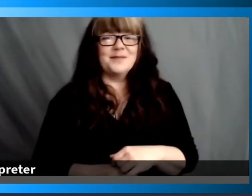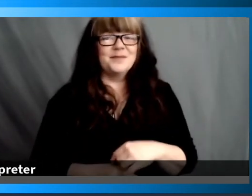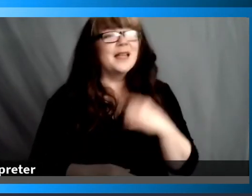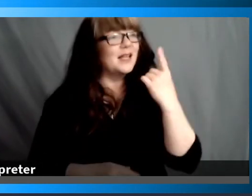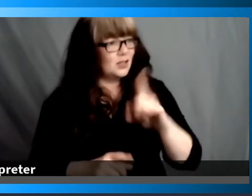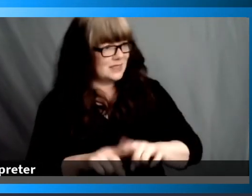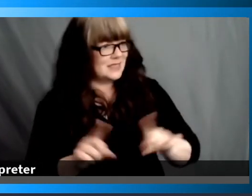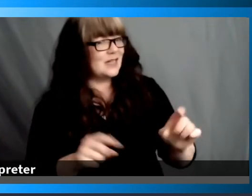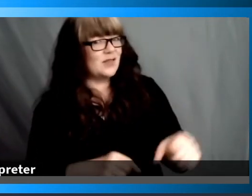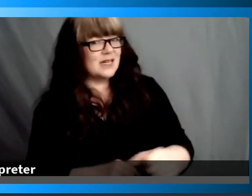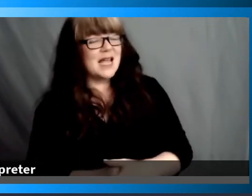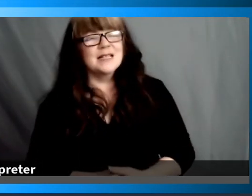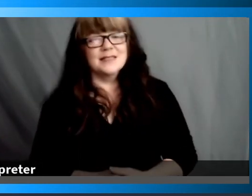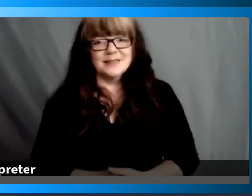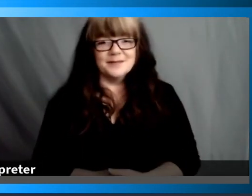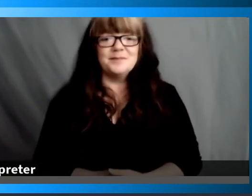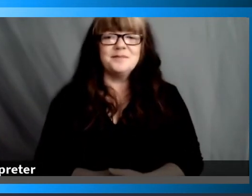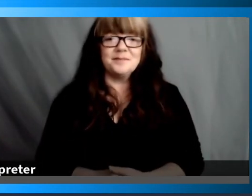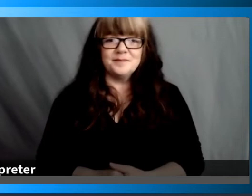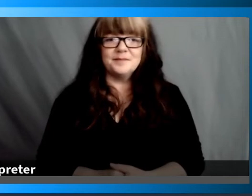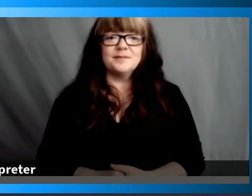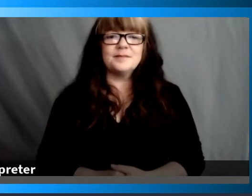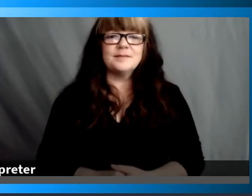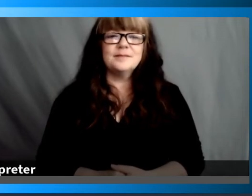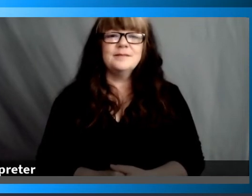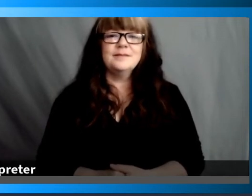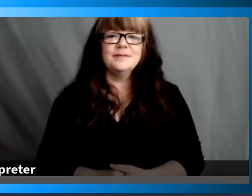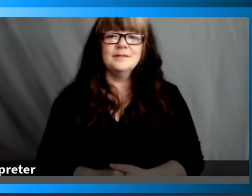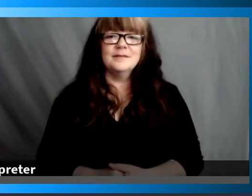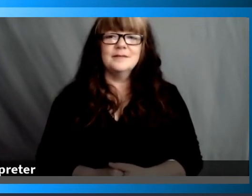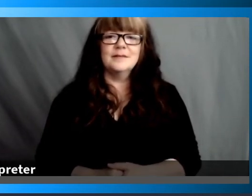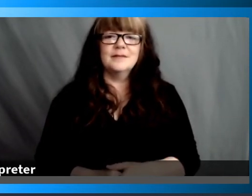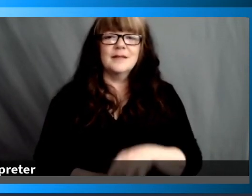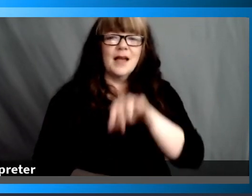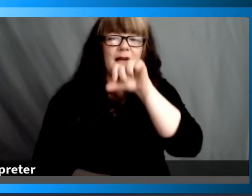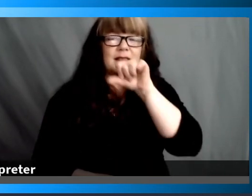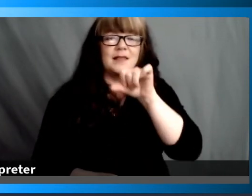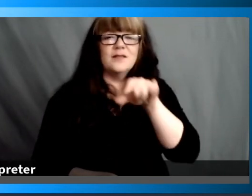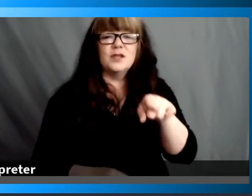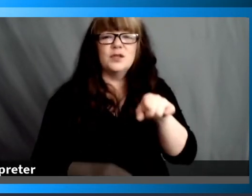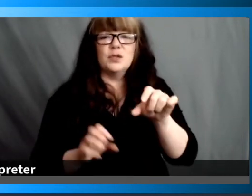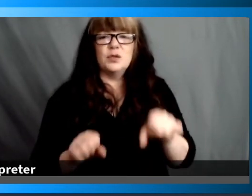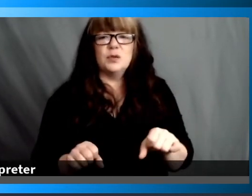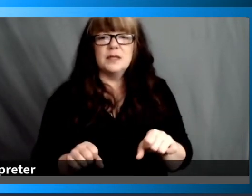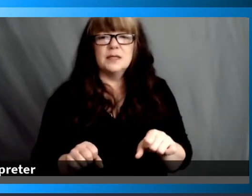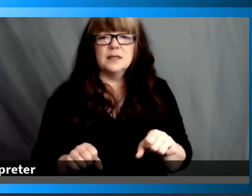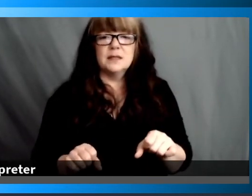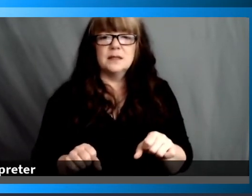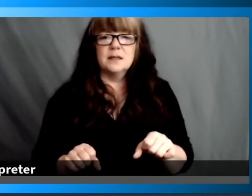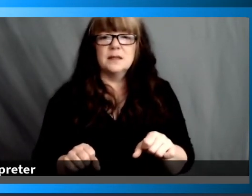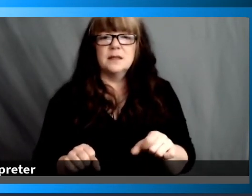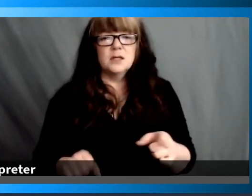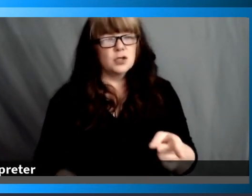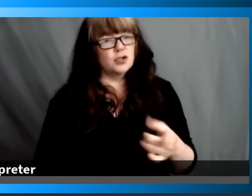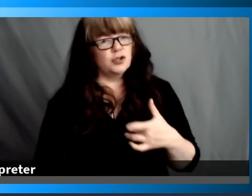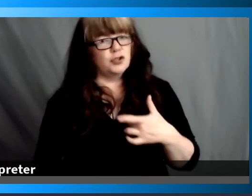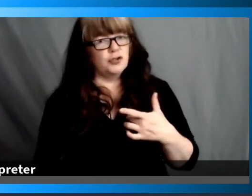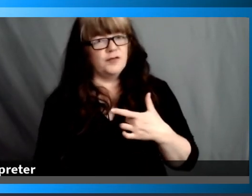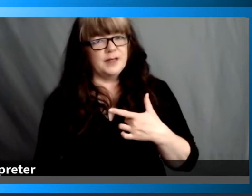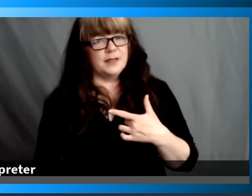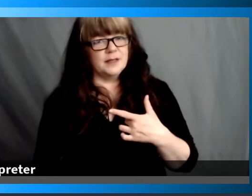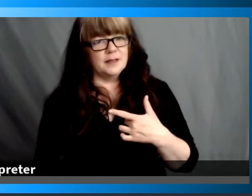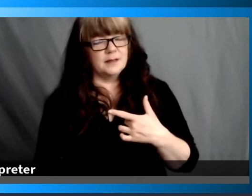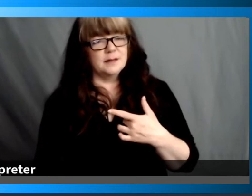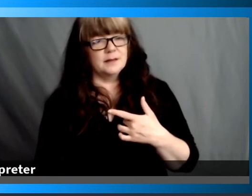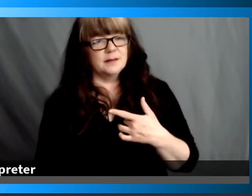different. So different. All right. I love that you can like, do you feel, I just have a question for you.